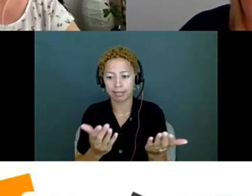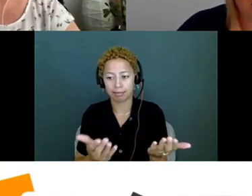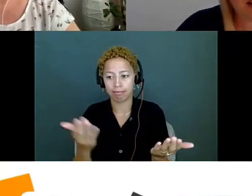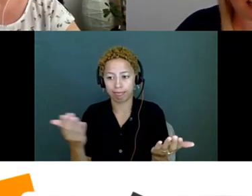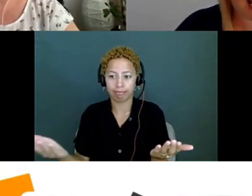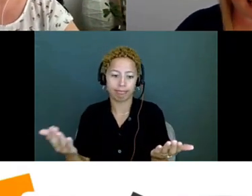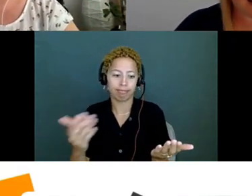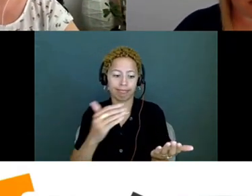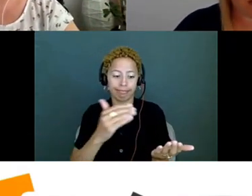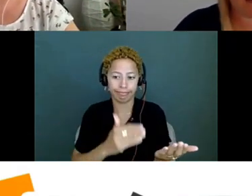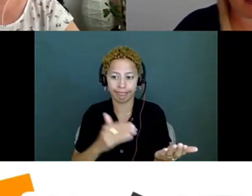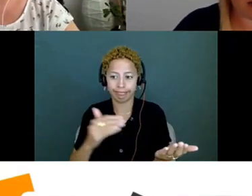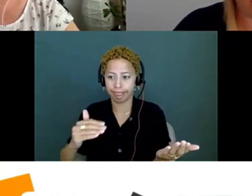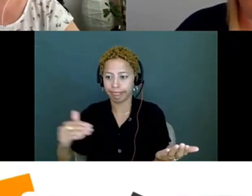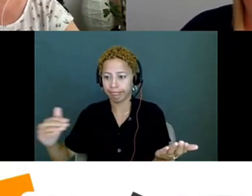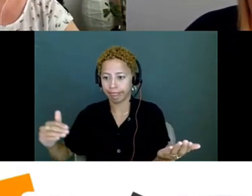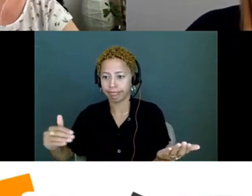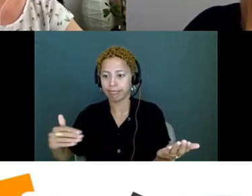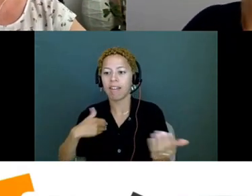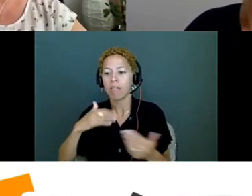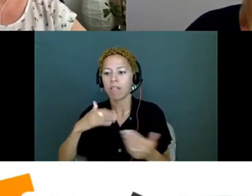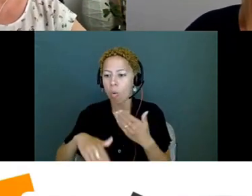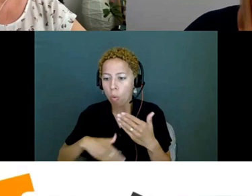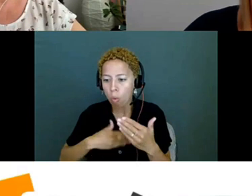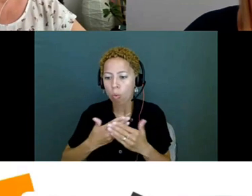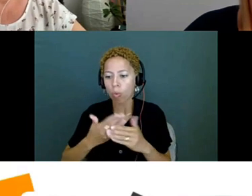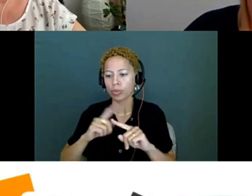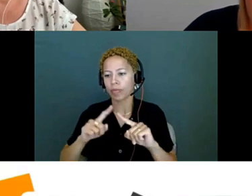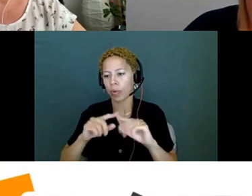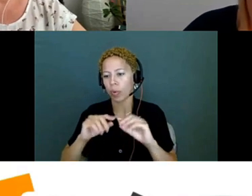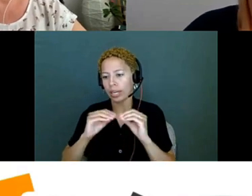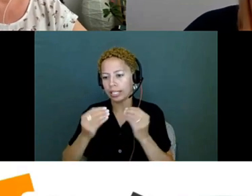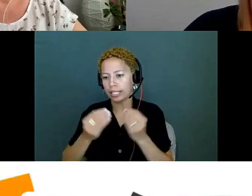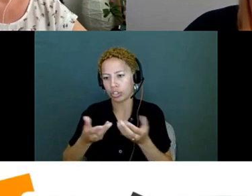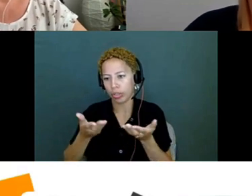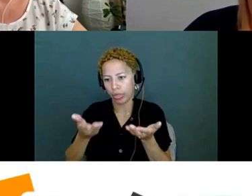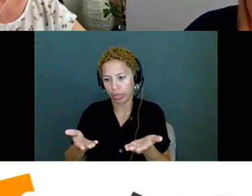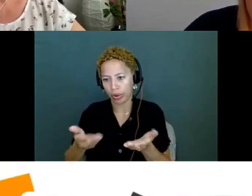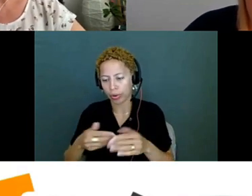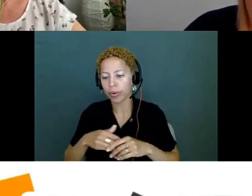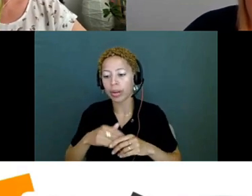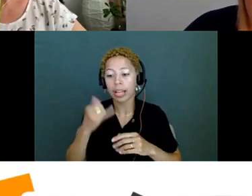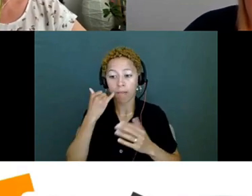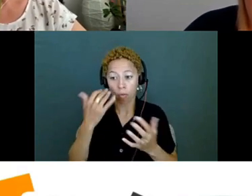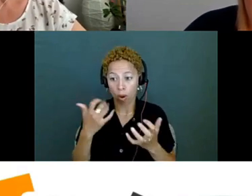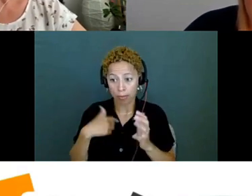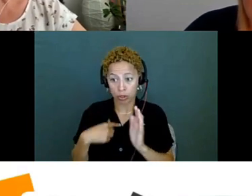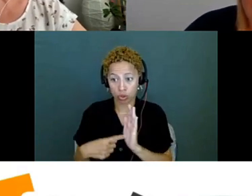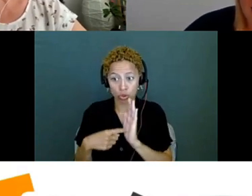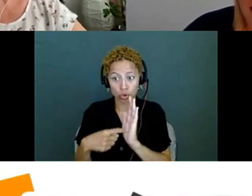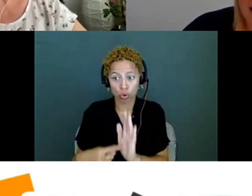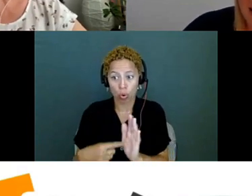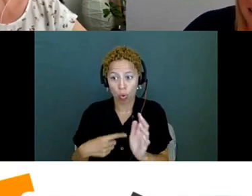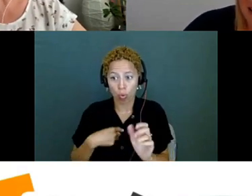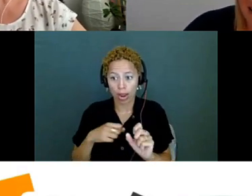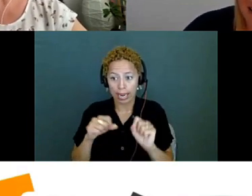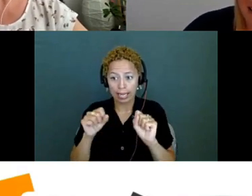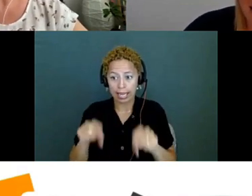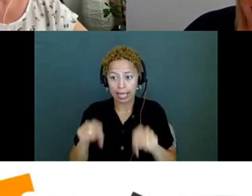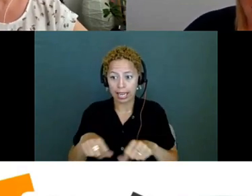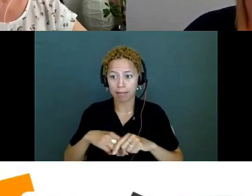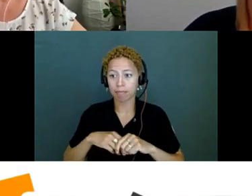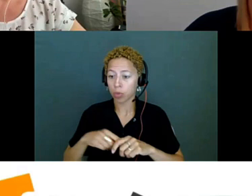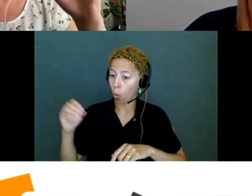3-page document that has all of them on there. If you want me to show you that, I can.